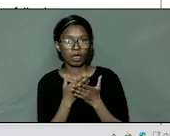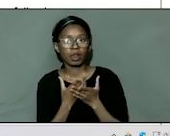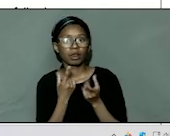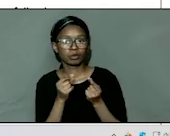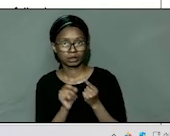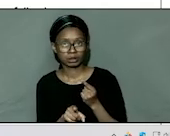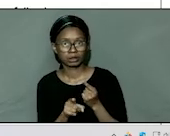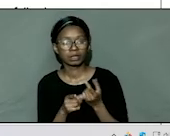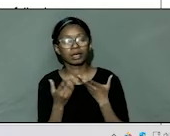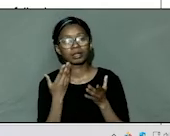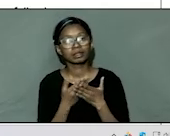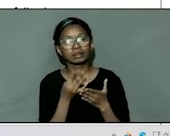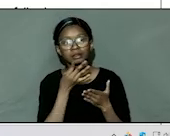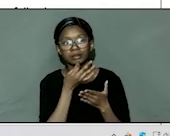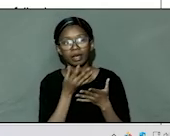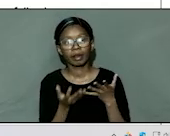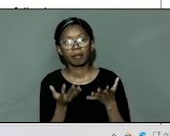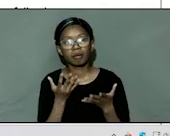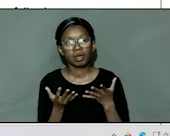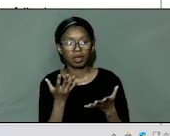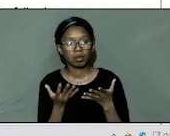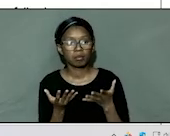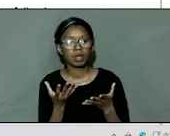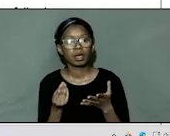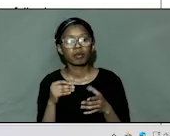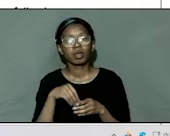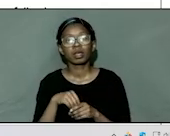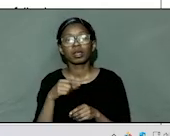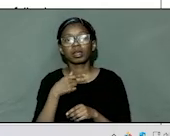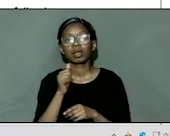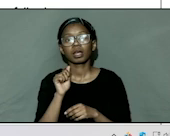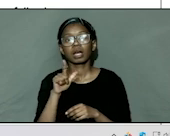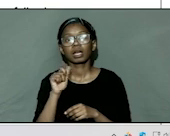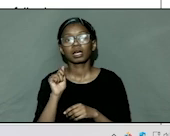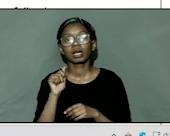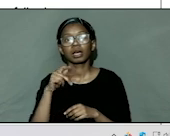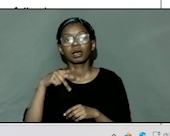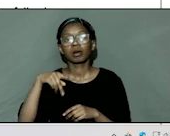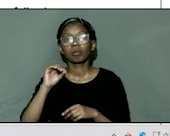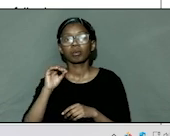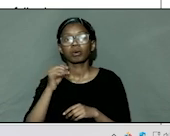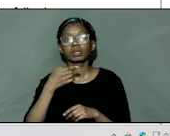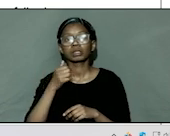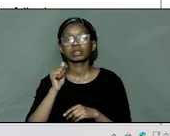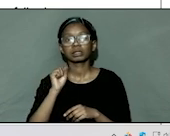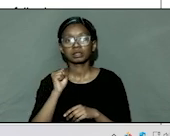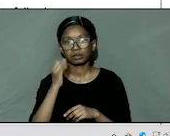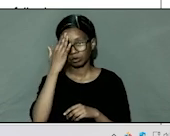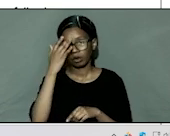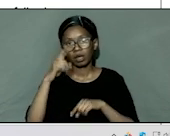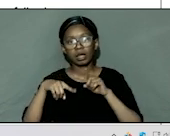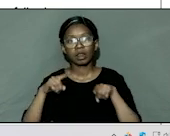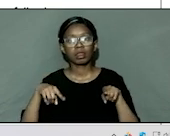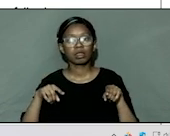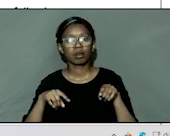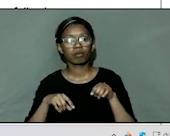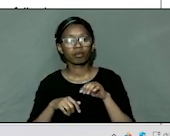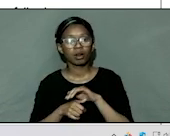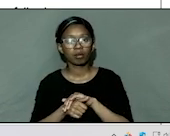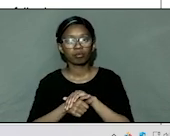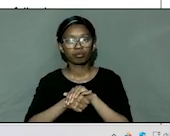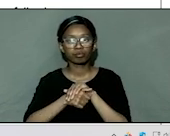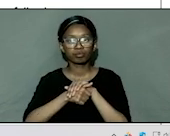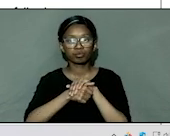can say maybe we have in the Galapagos Island, we know that there are different tortoises. We have a